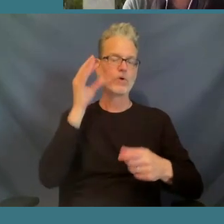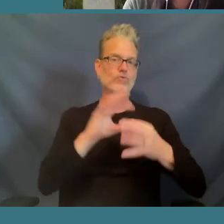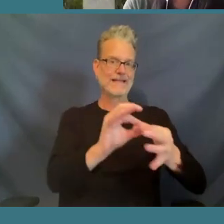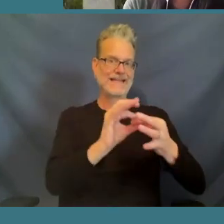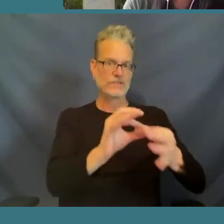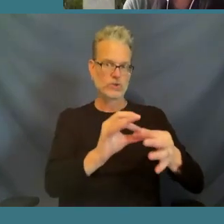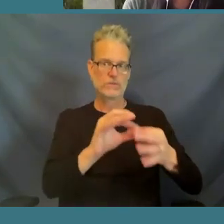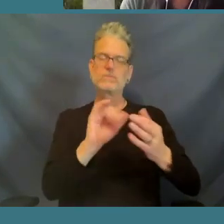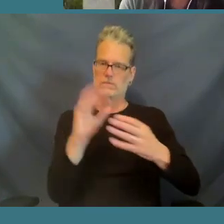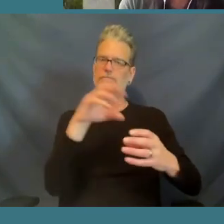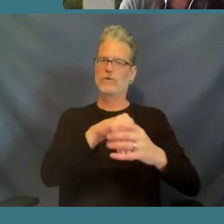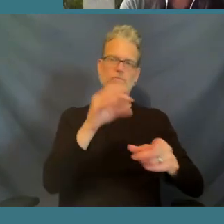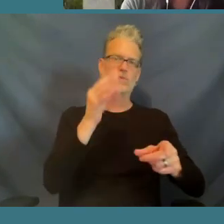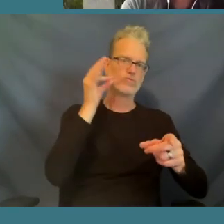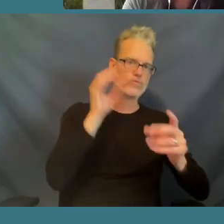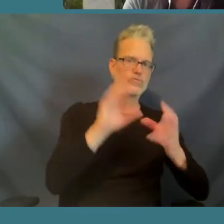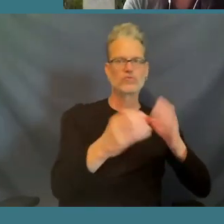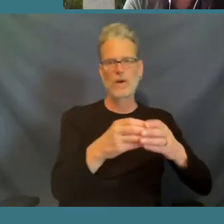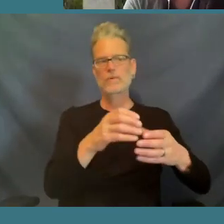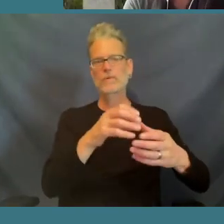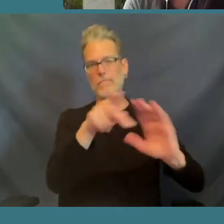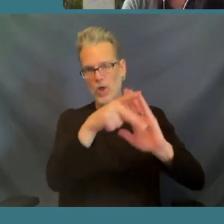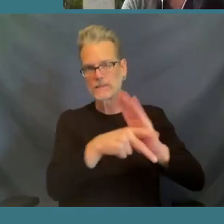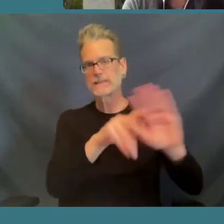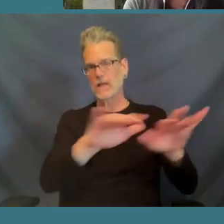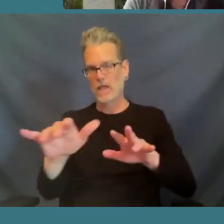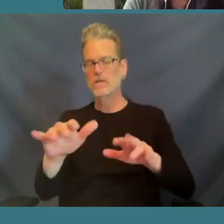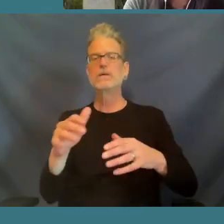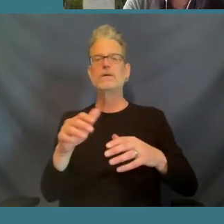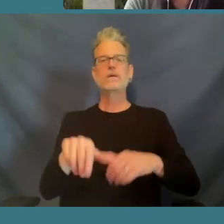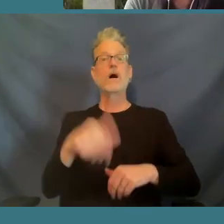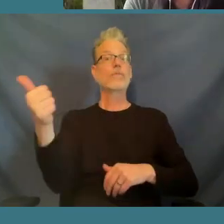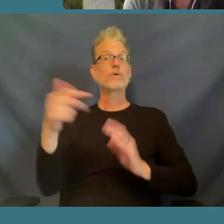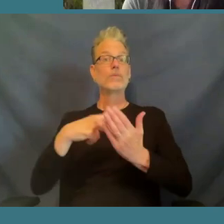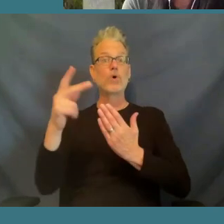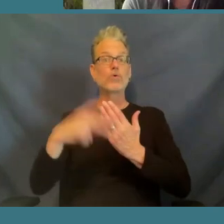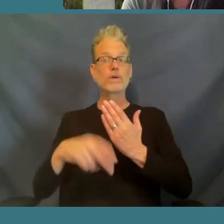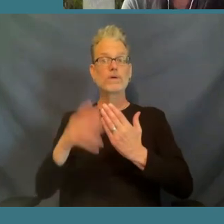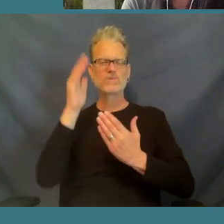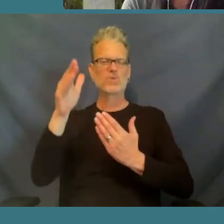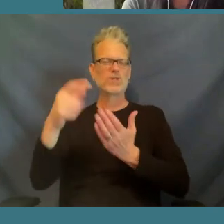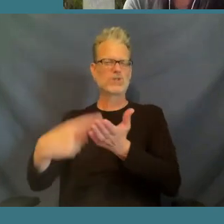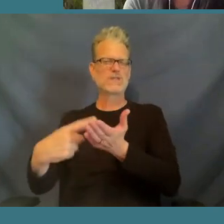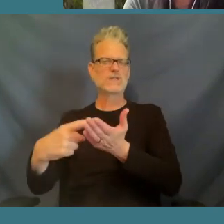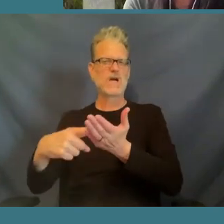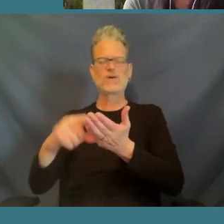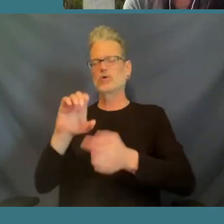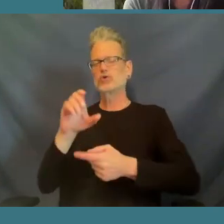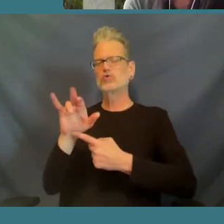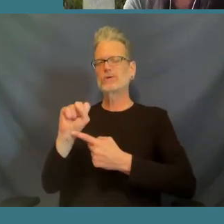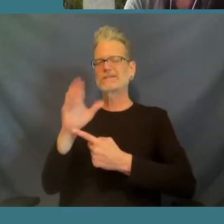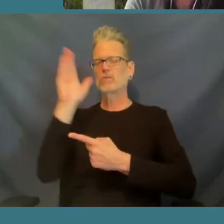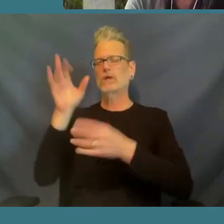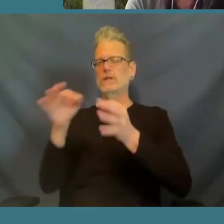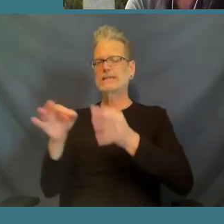engagement and policy. Some other cross-deputy programs that we'll talk more about, specifically my colleague Chris Farley will talk more about in